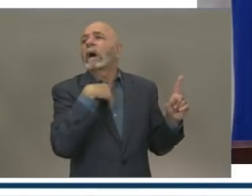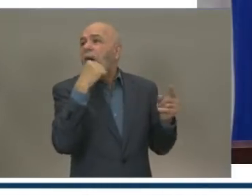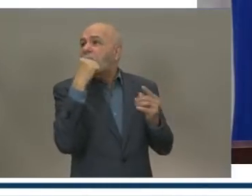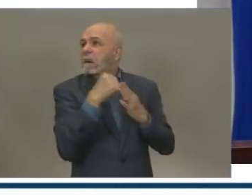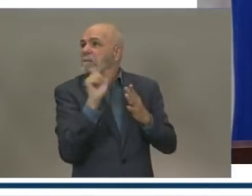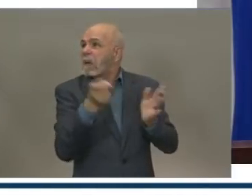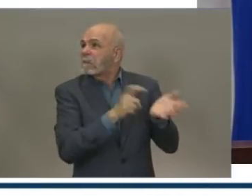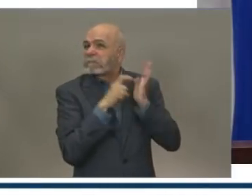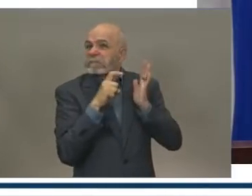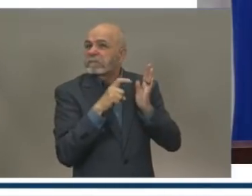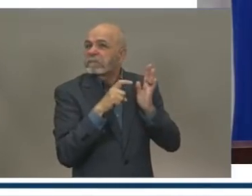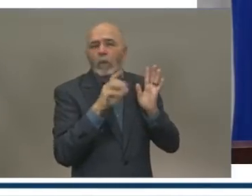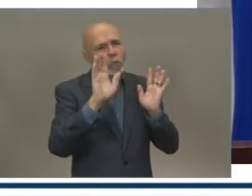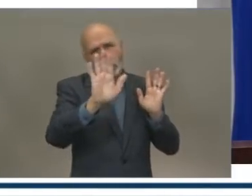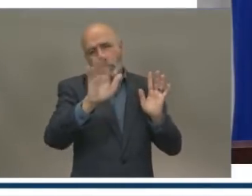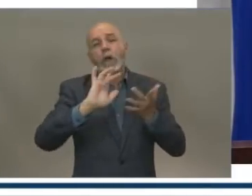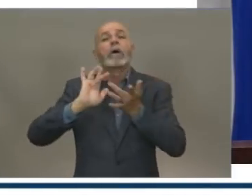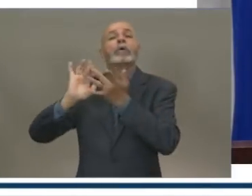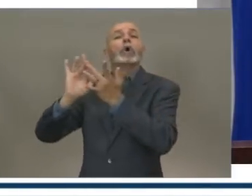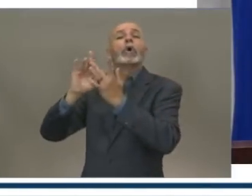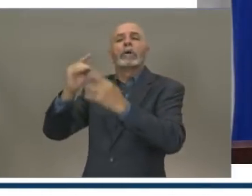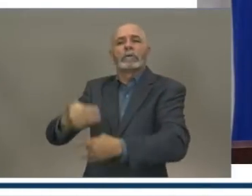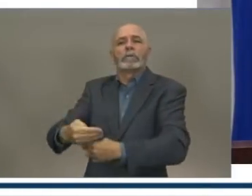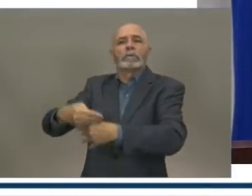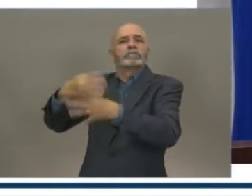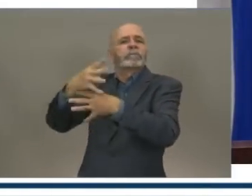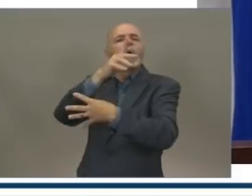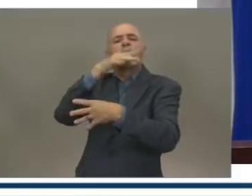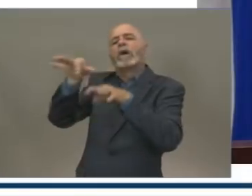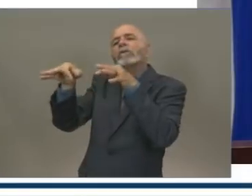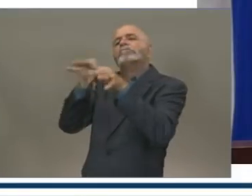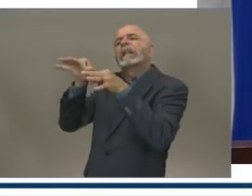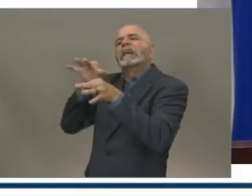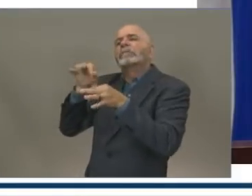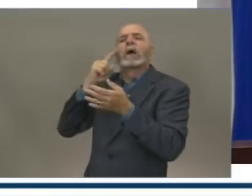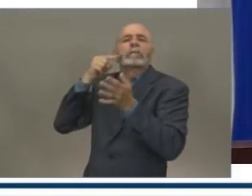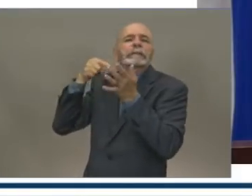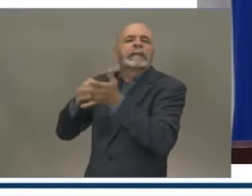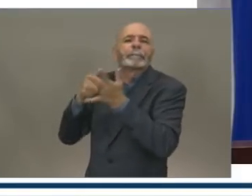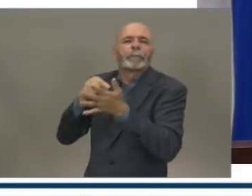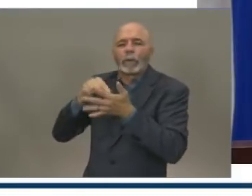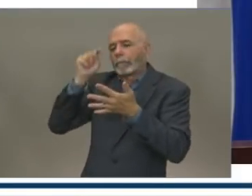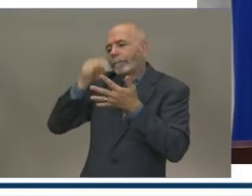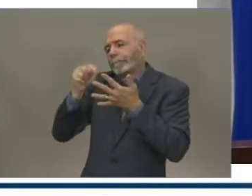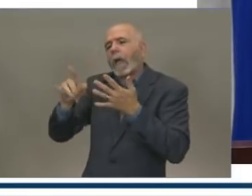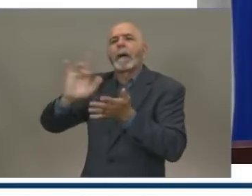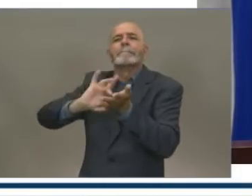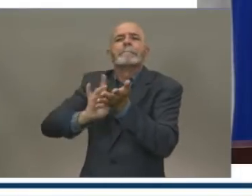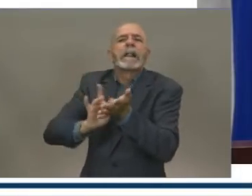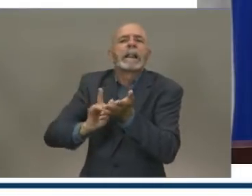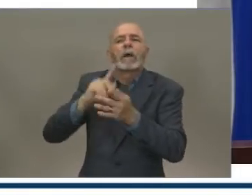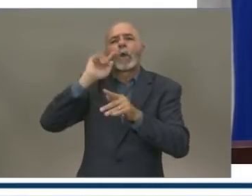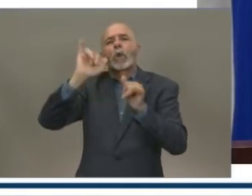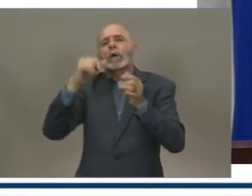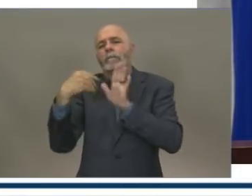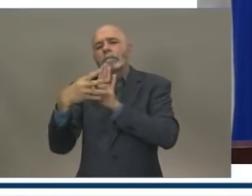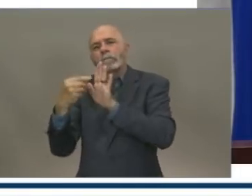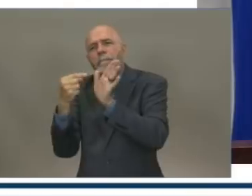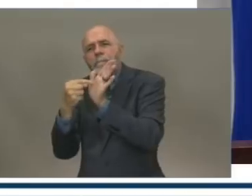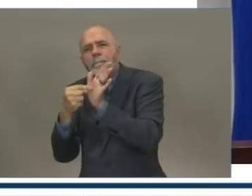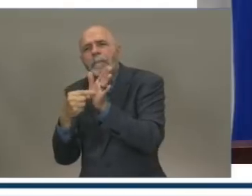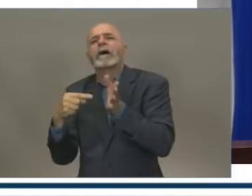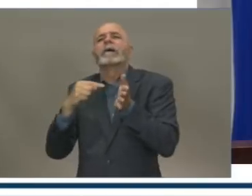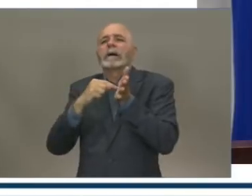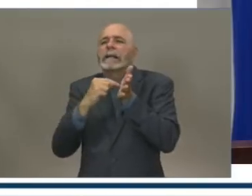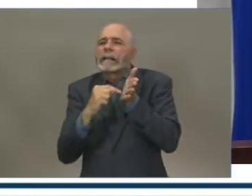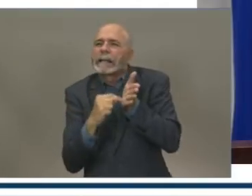website, and you need to bring specific information such as prescriptions as proof. If you are not eligible and you